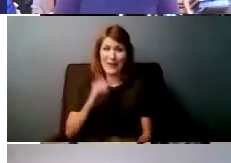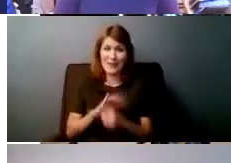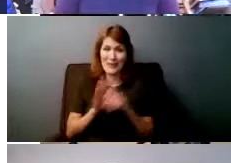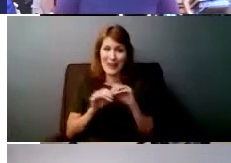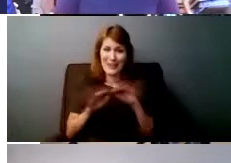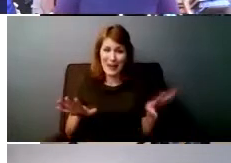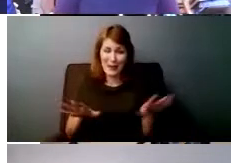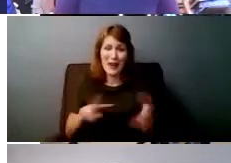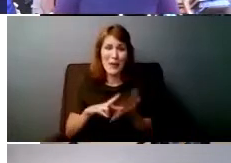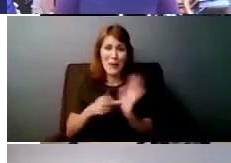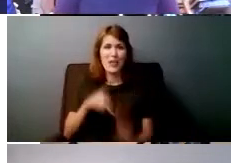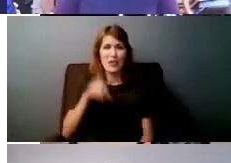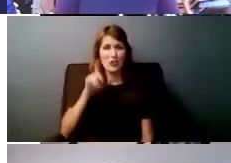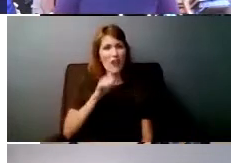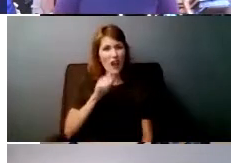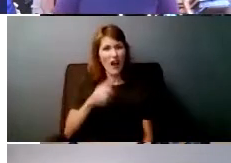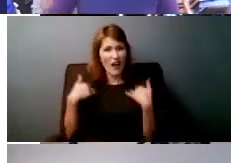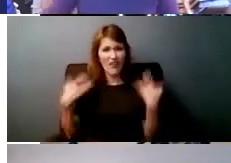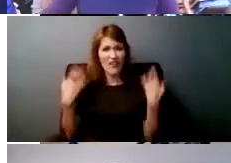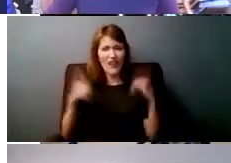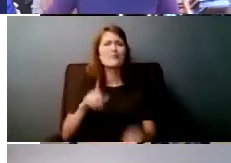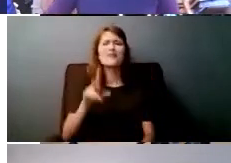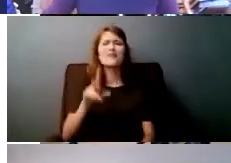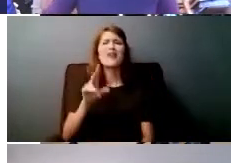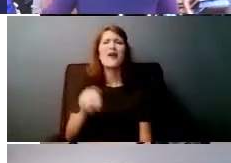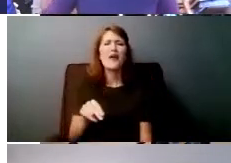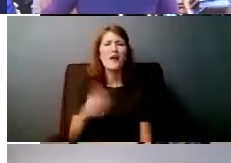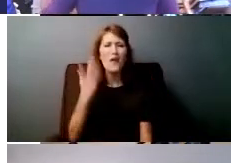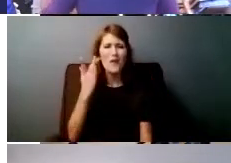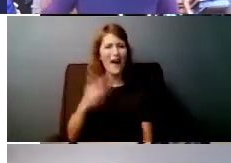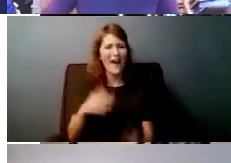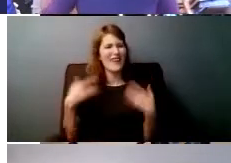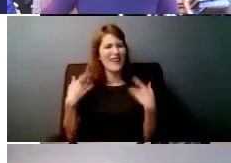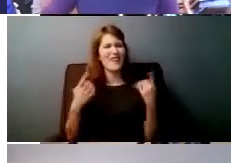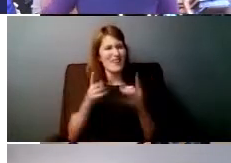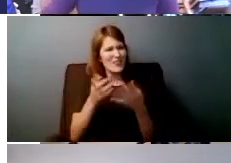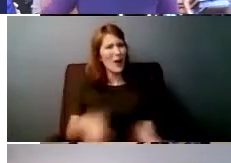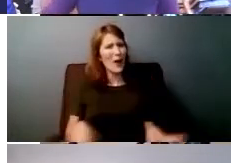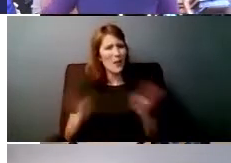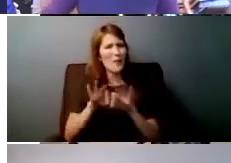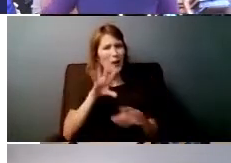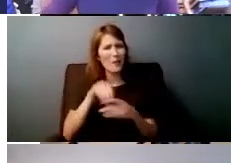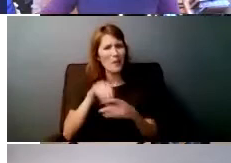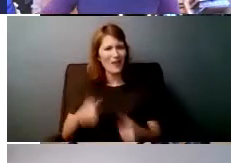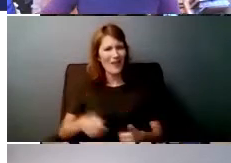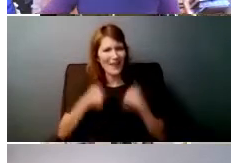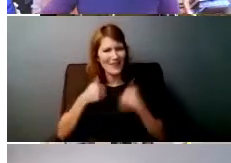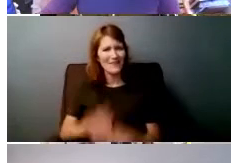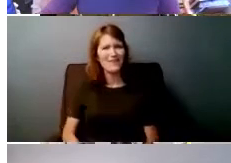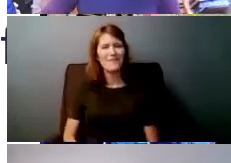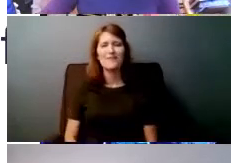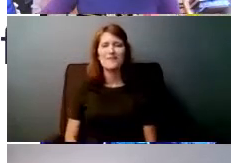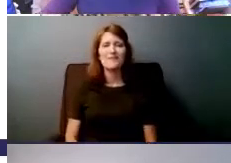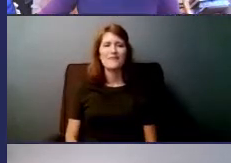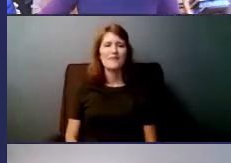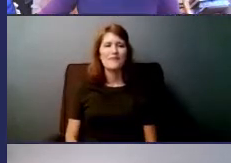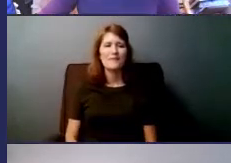does not mean that we should not be having these events, because they are important parts of life.